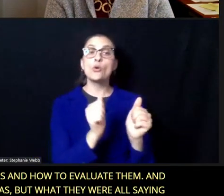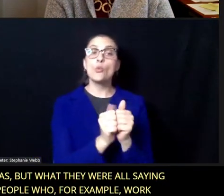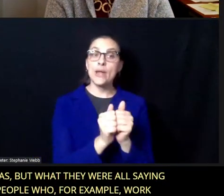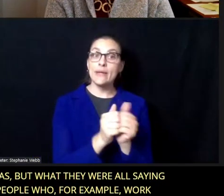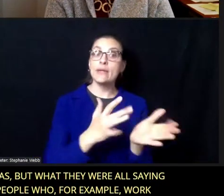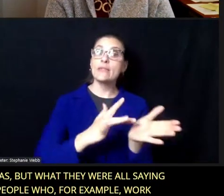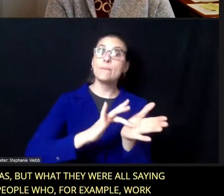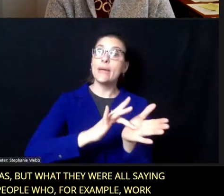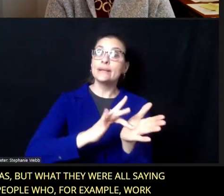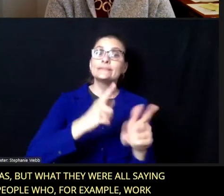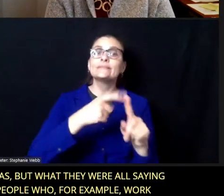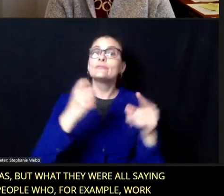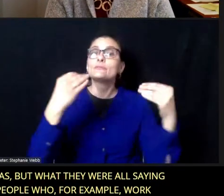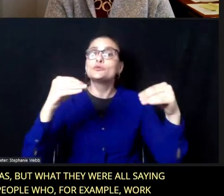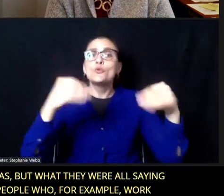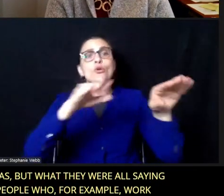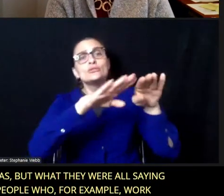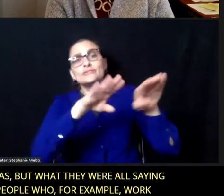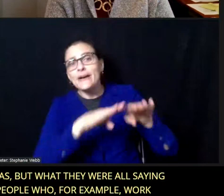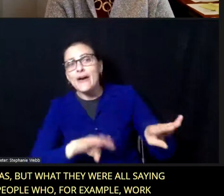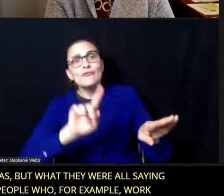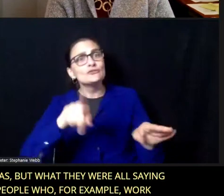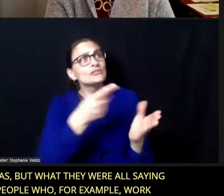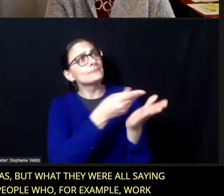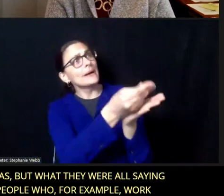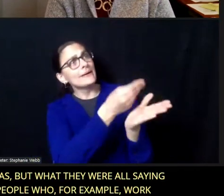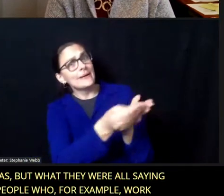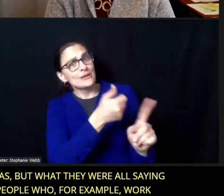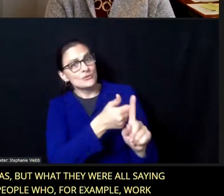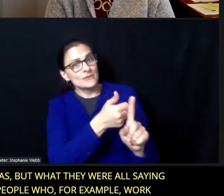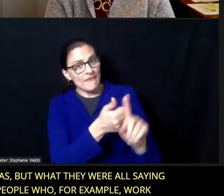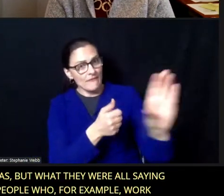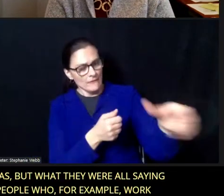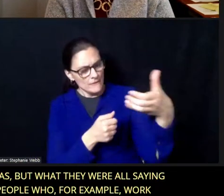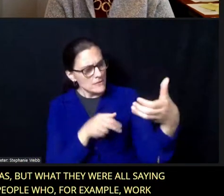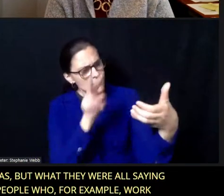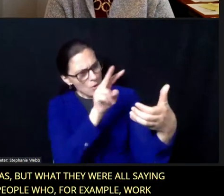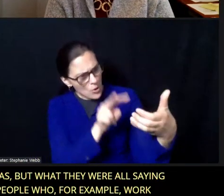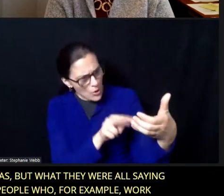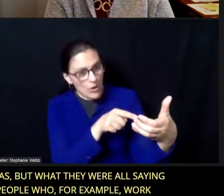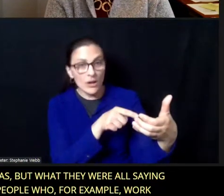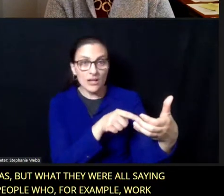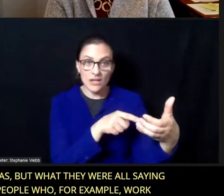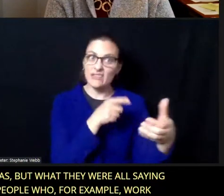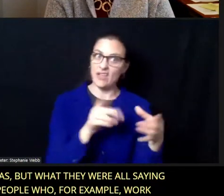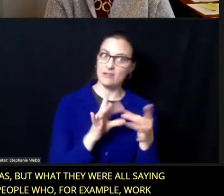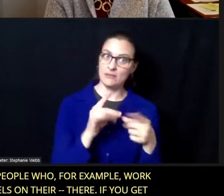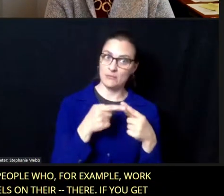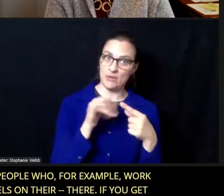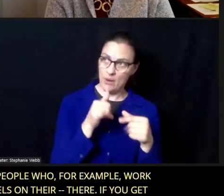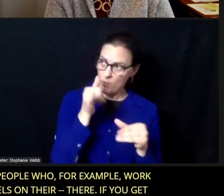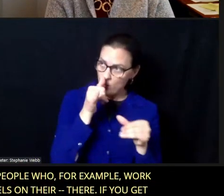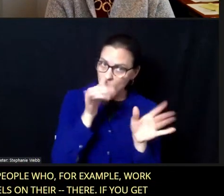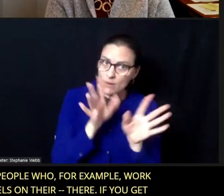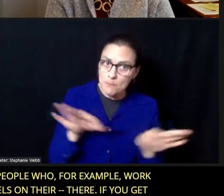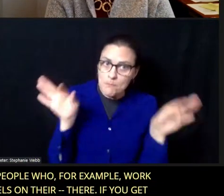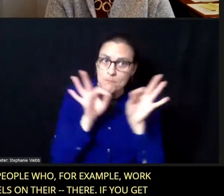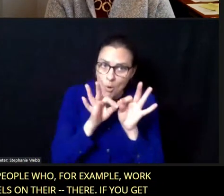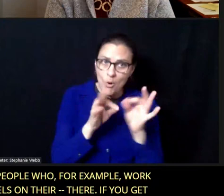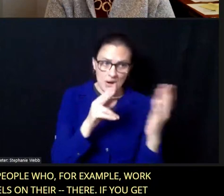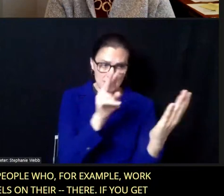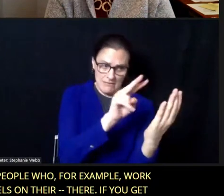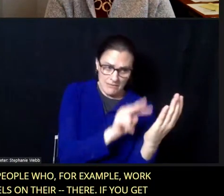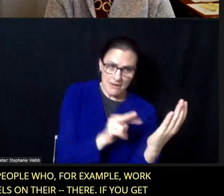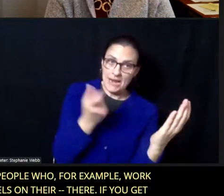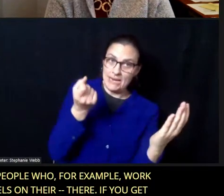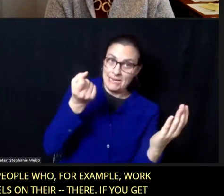that could actually be really dangerous. Someone could take the wrong dosage and, you know, hurt themselves, die maybe, right? And so